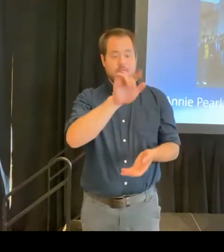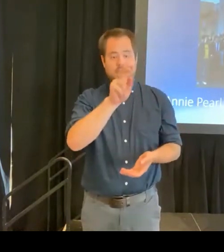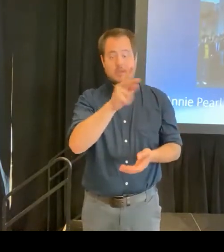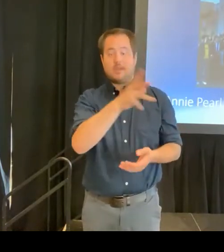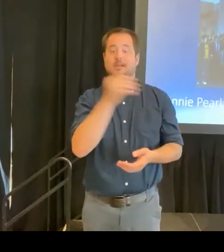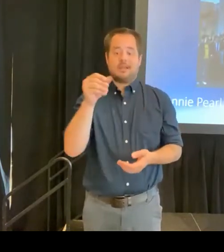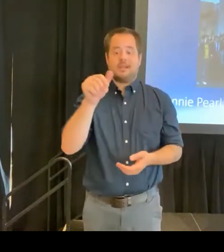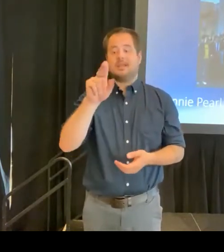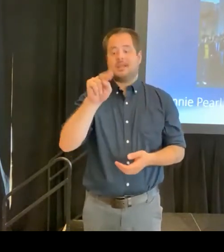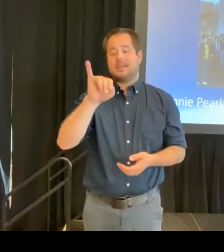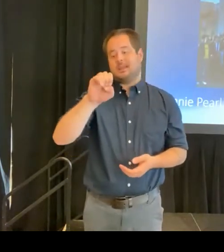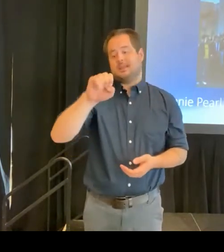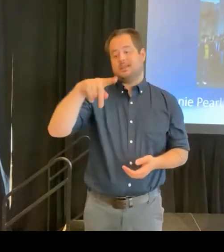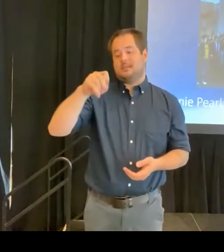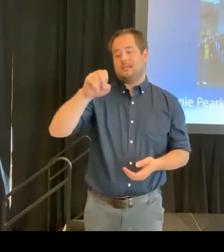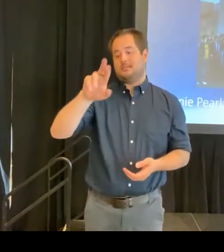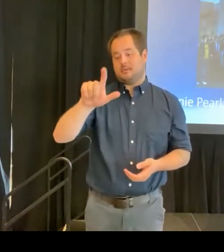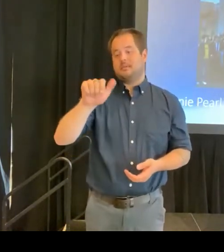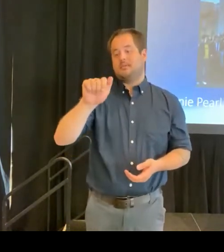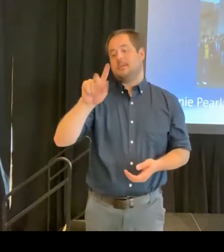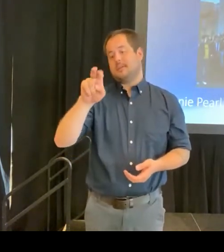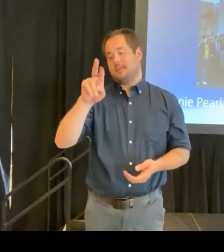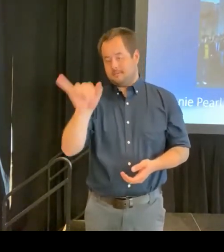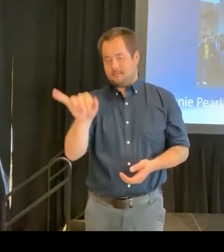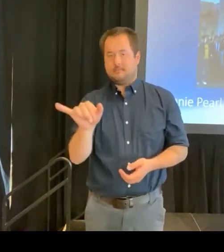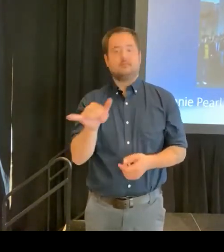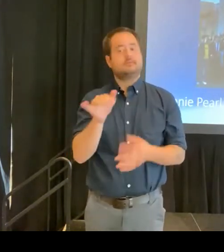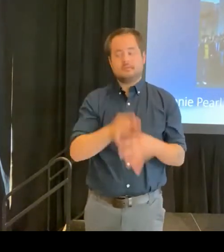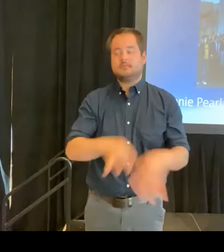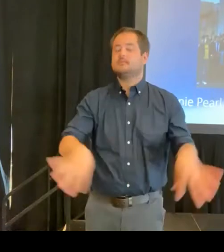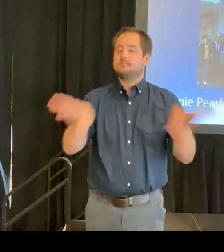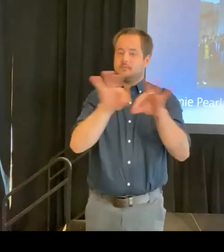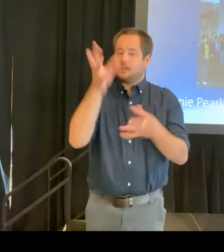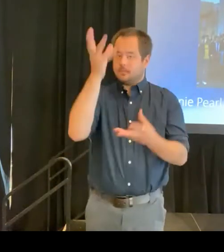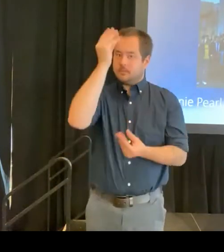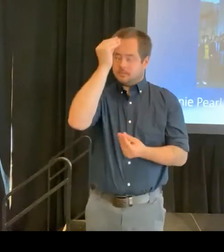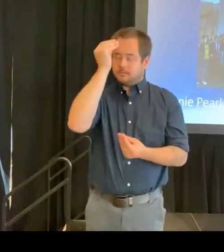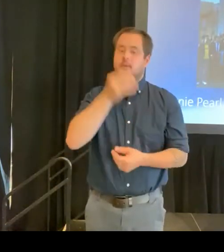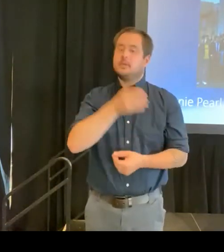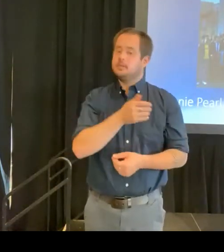Avery. Very valuable information as a historian.